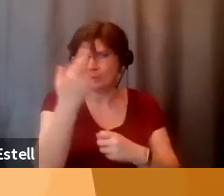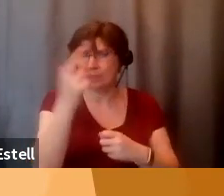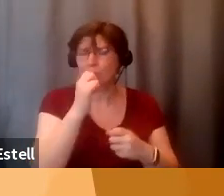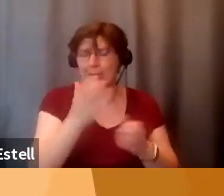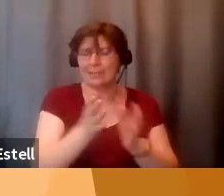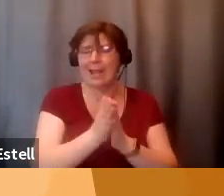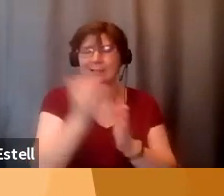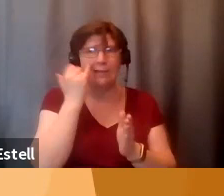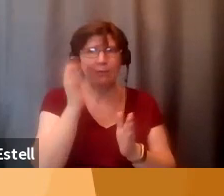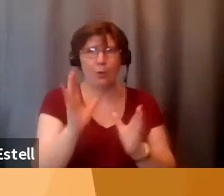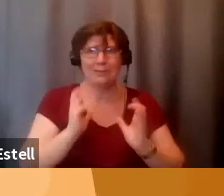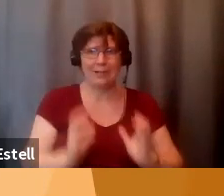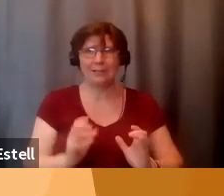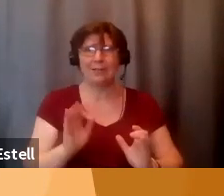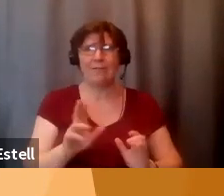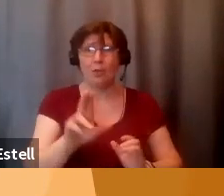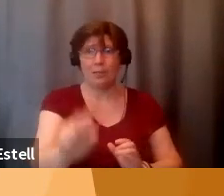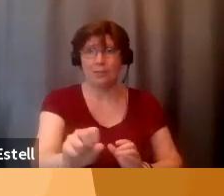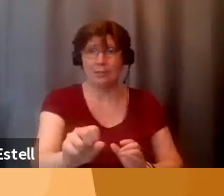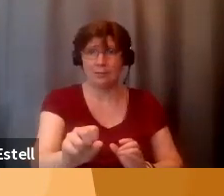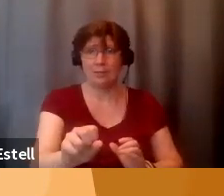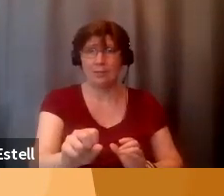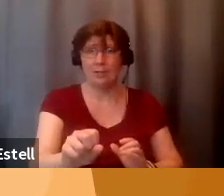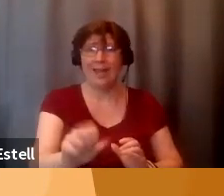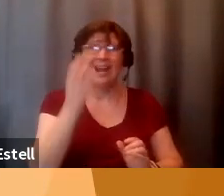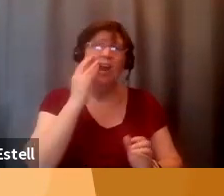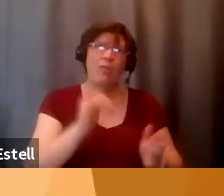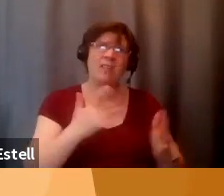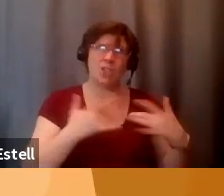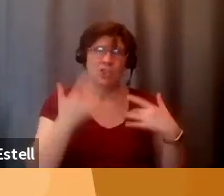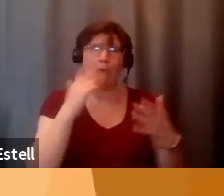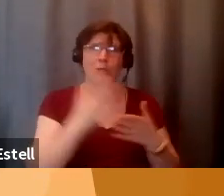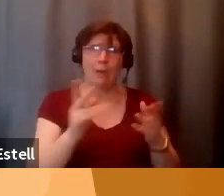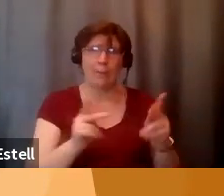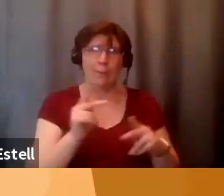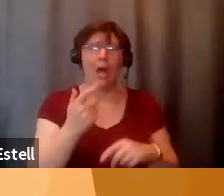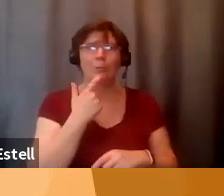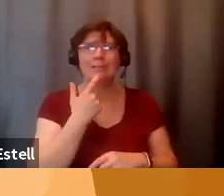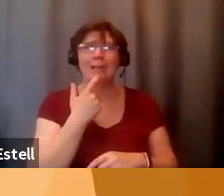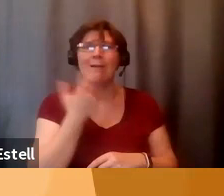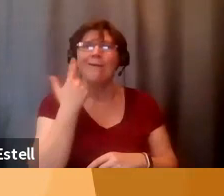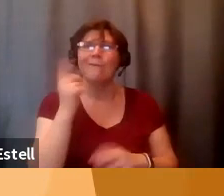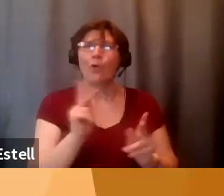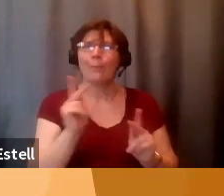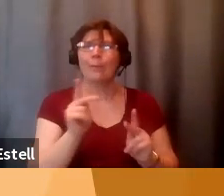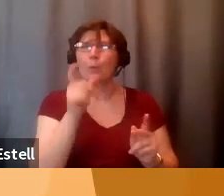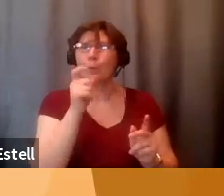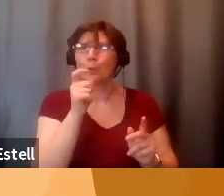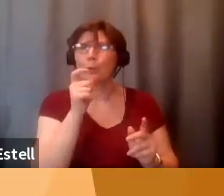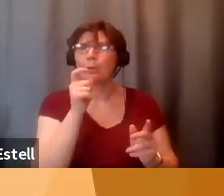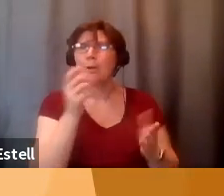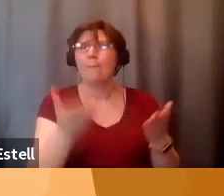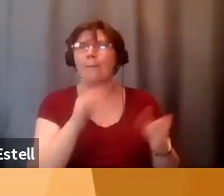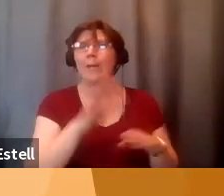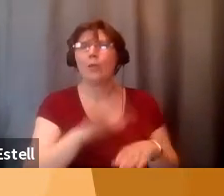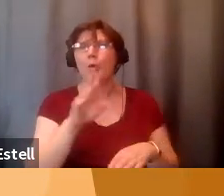citizen of the United States, which I know is a concern for some people. I would say for folks who might be on the